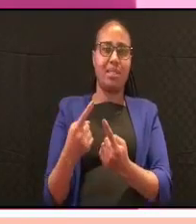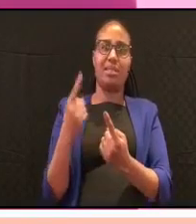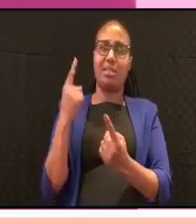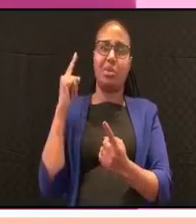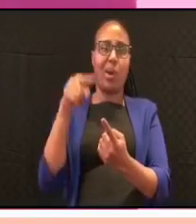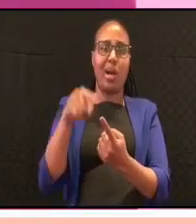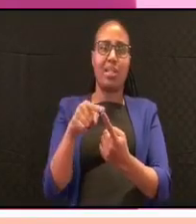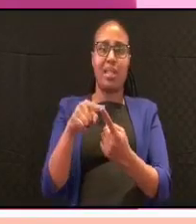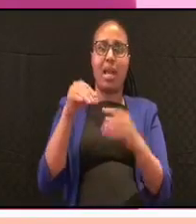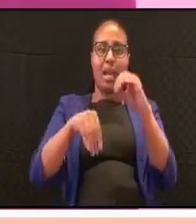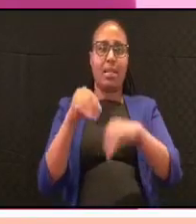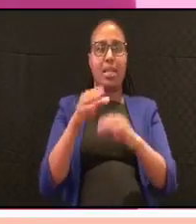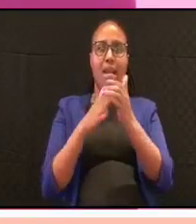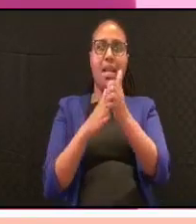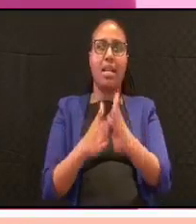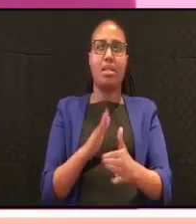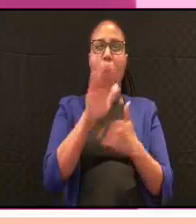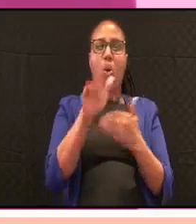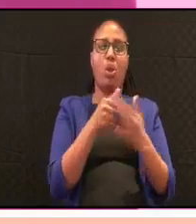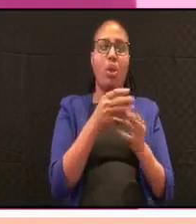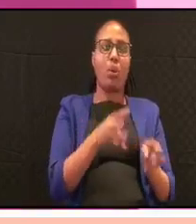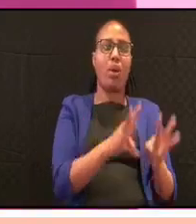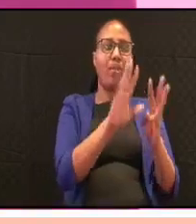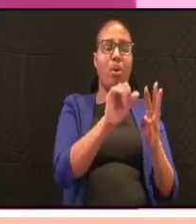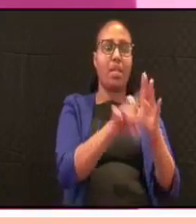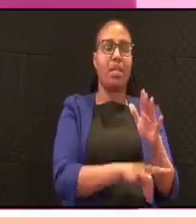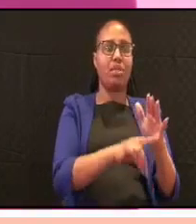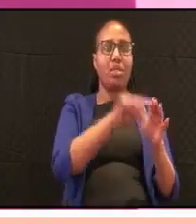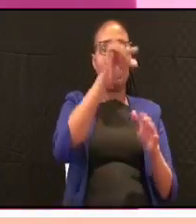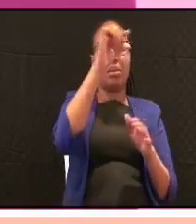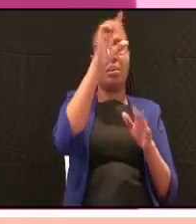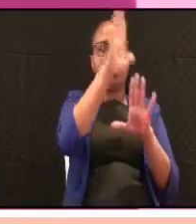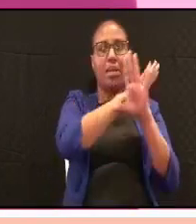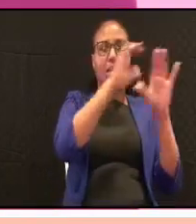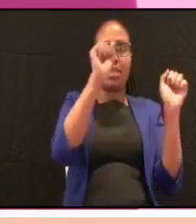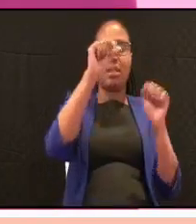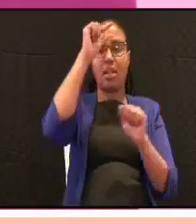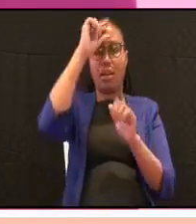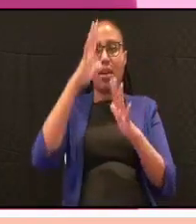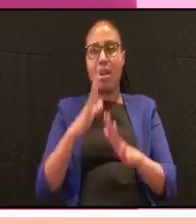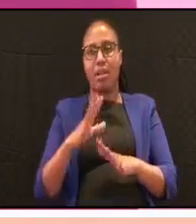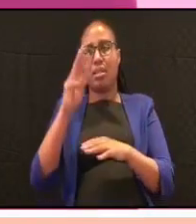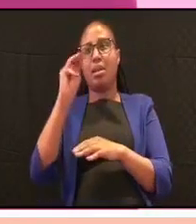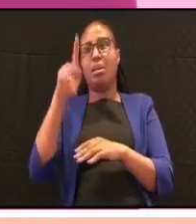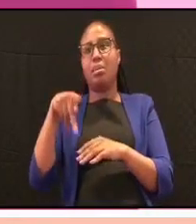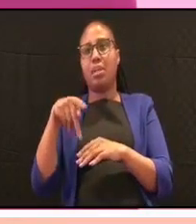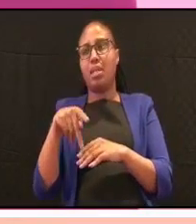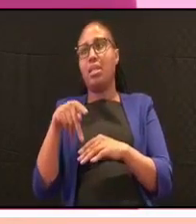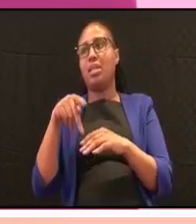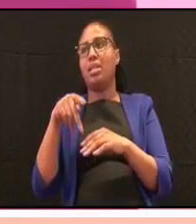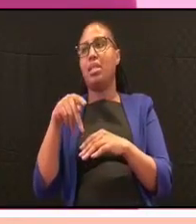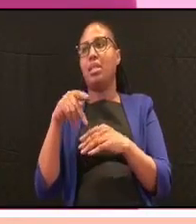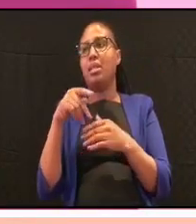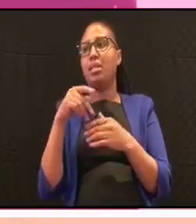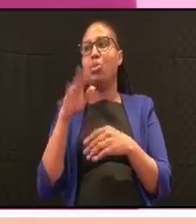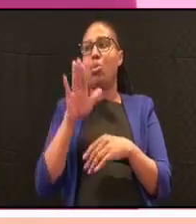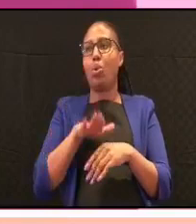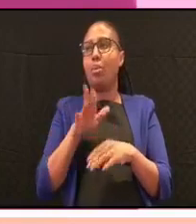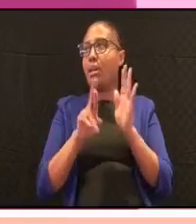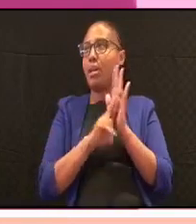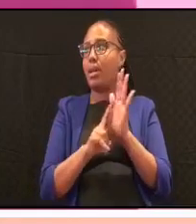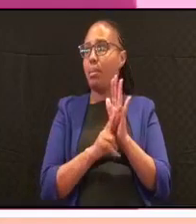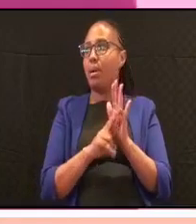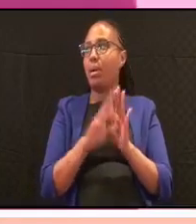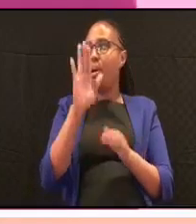leaders, all the way from the deputy president to the governors, to the MPs, to the senators, to the women reps,